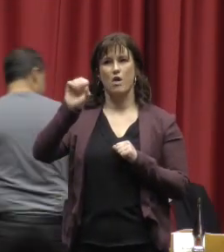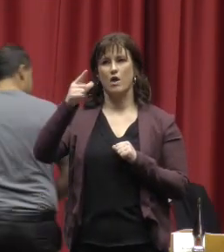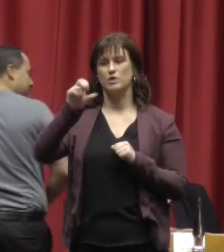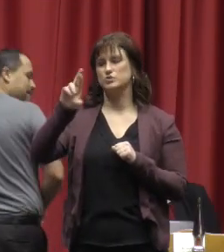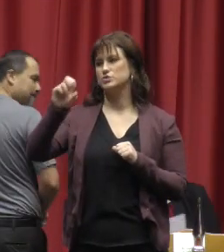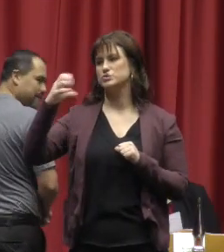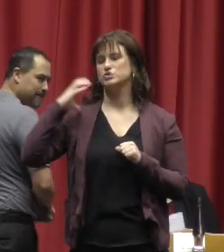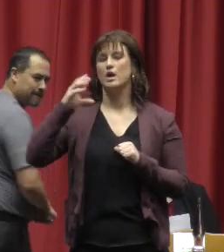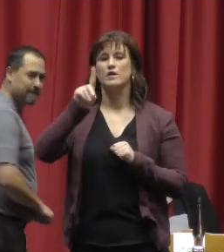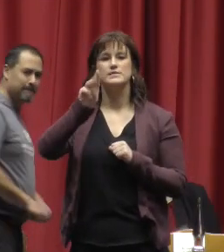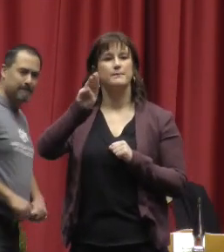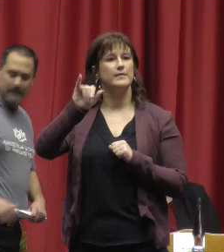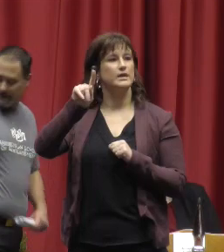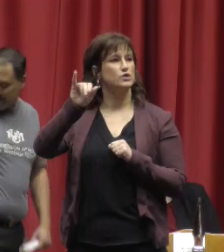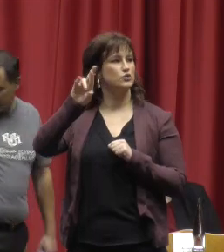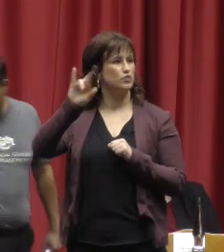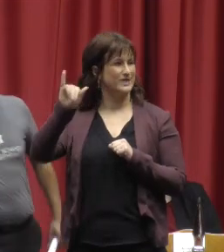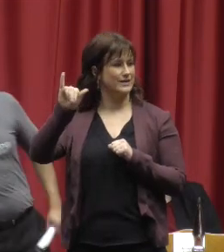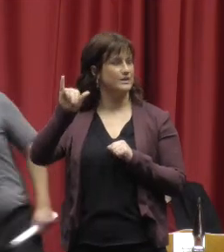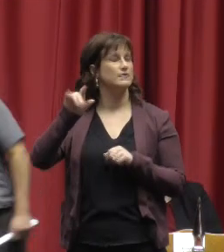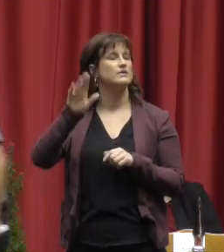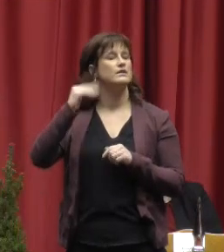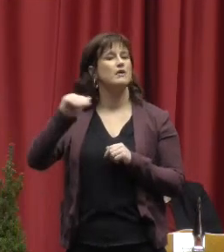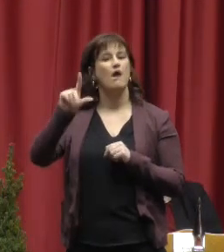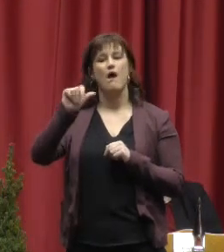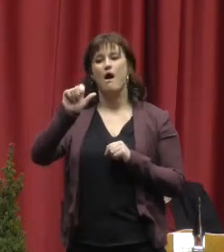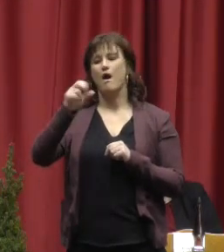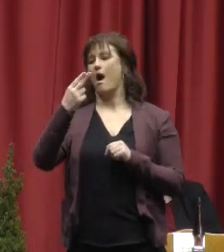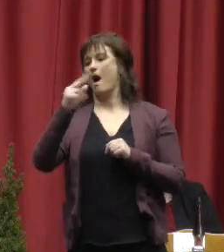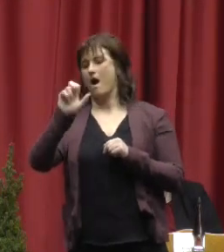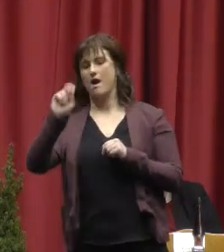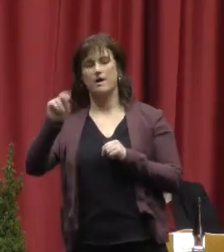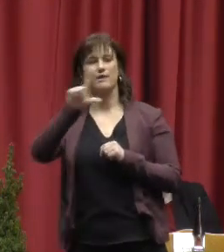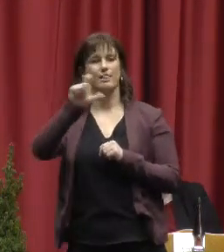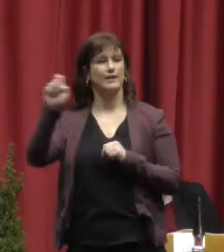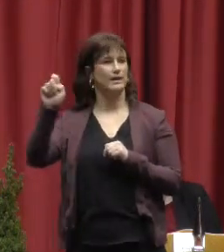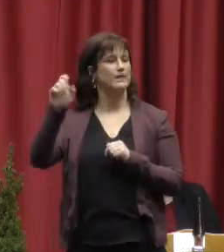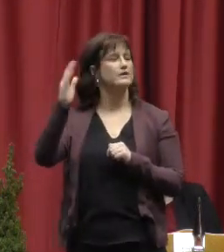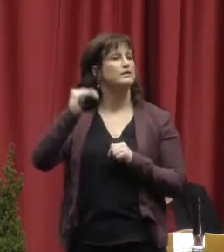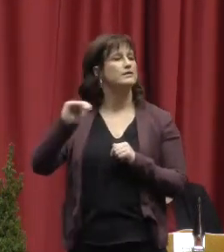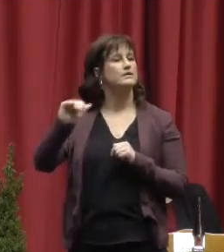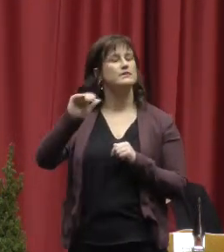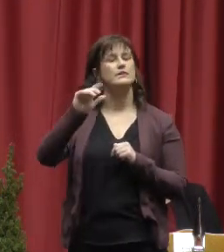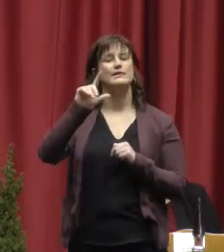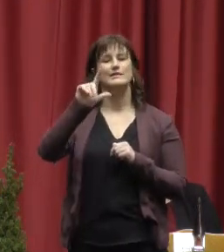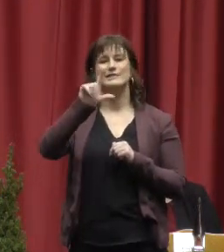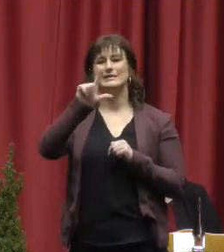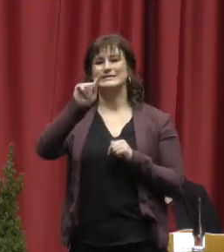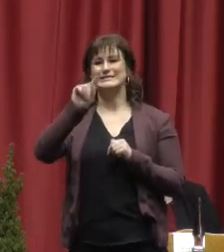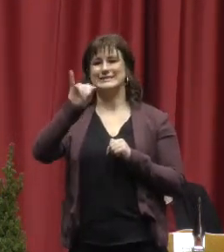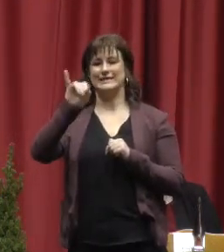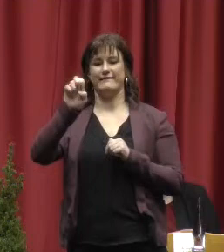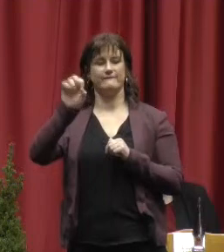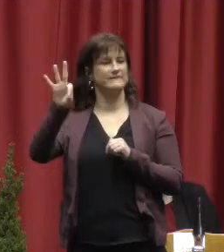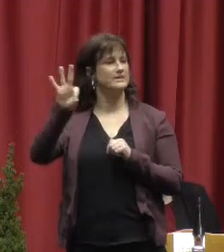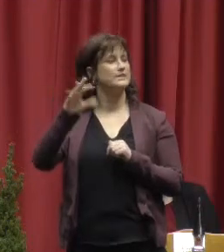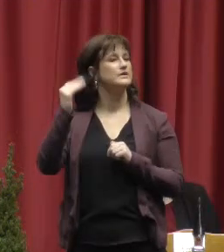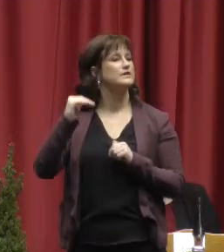Dimitri Kapelianis, Han Lee, Lama Latif, Borshu